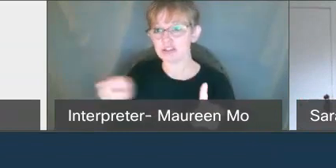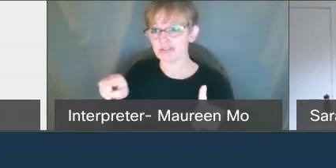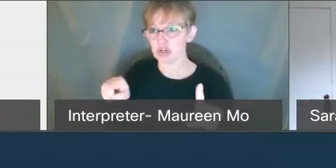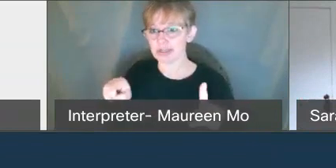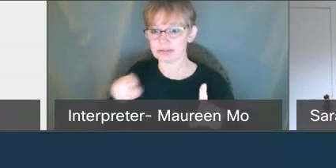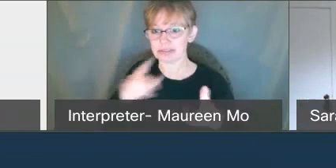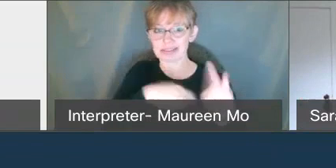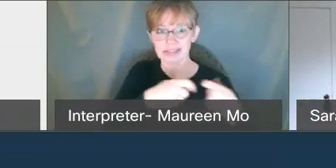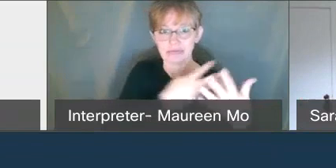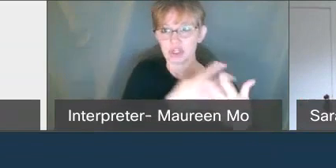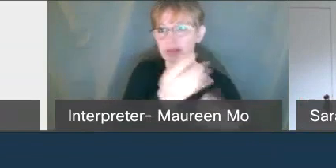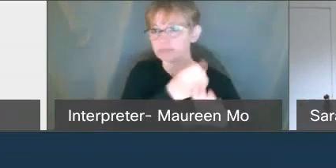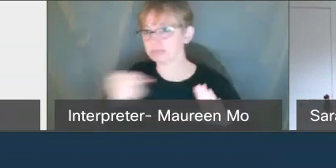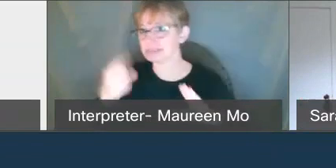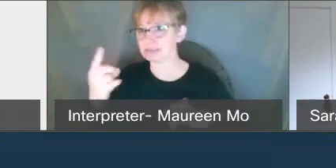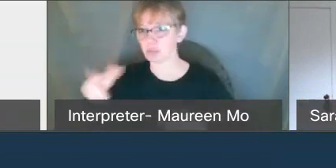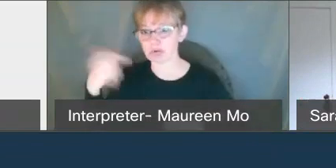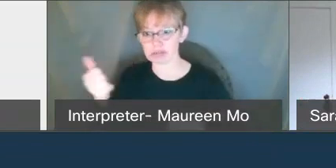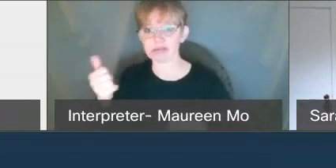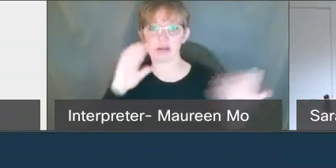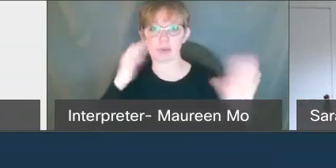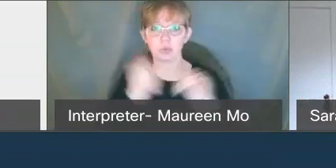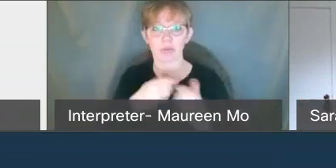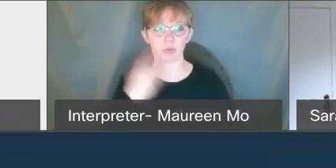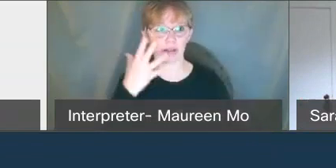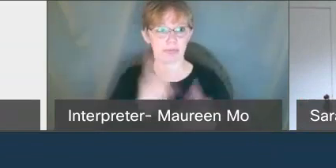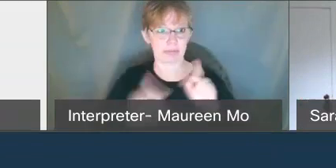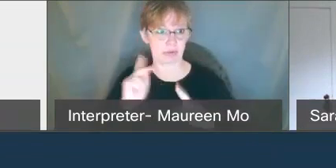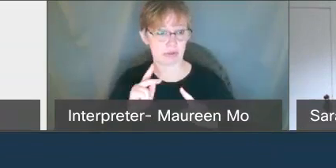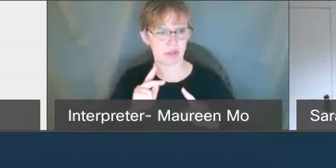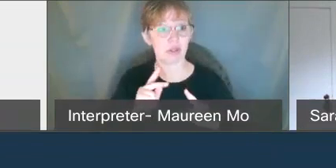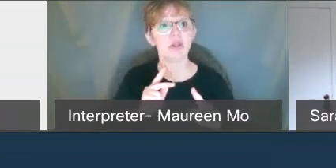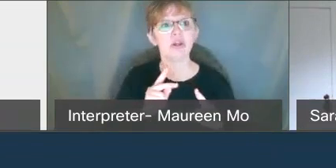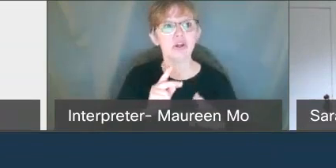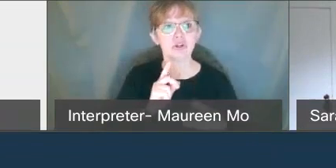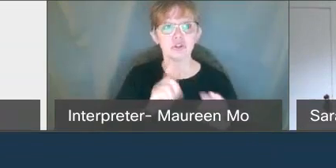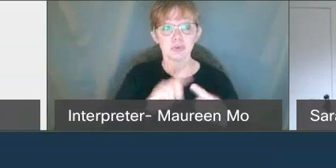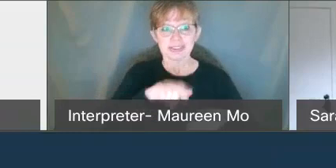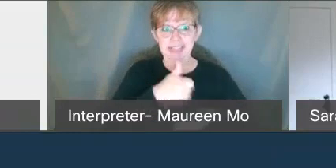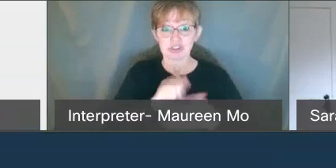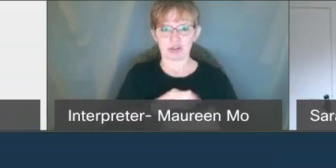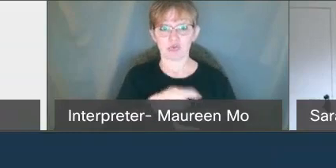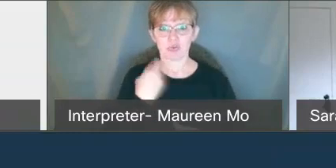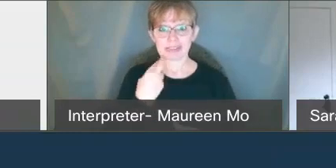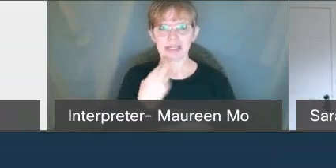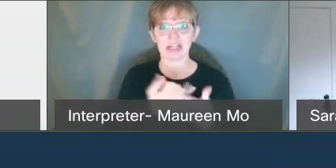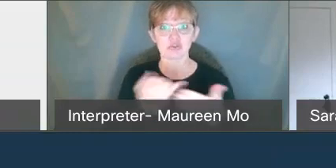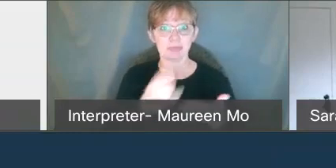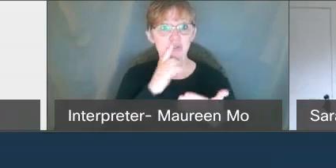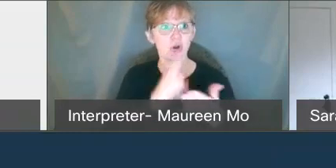assessment instruments actually exacerbate current conditions, you have to show that risk assessment informed decisions are more